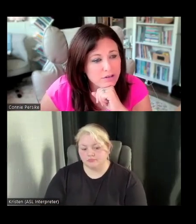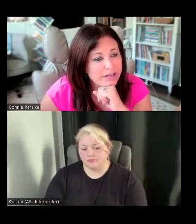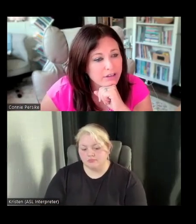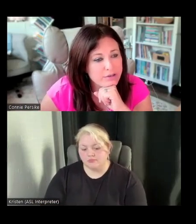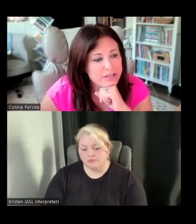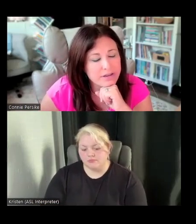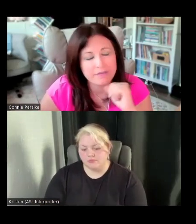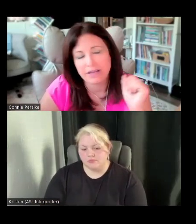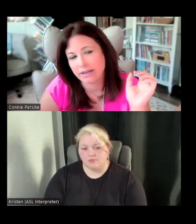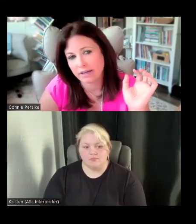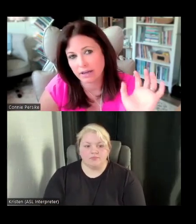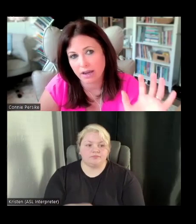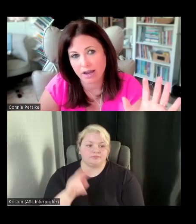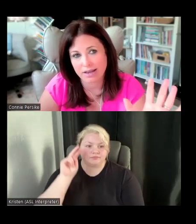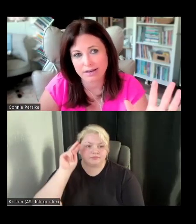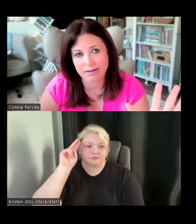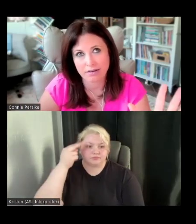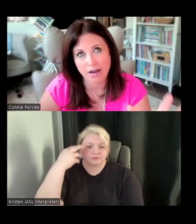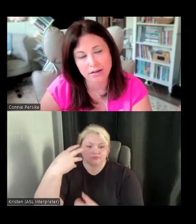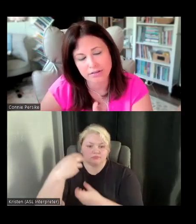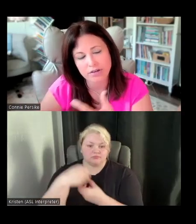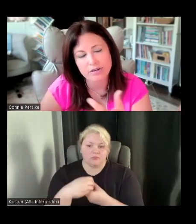for neuro-inclusive